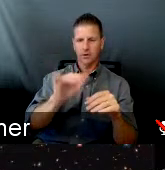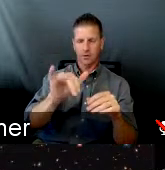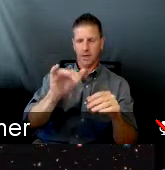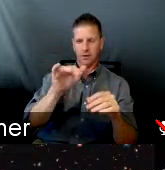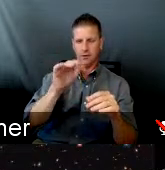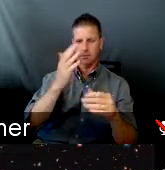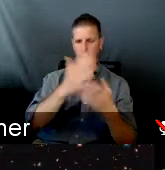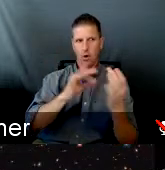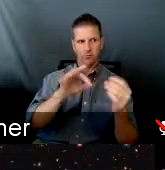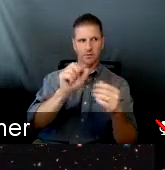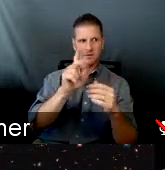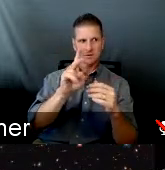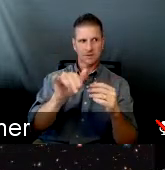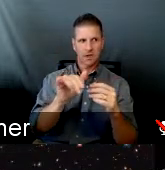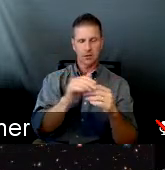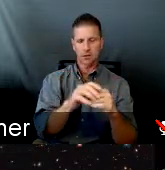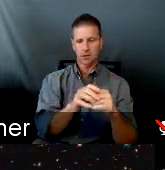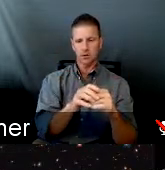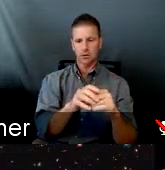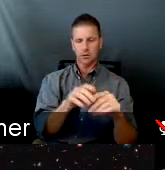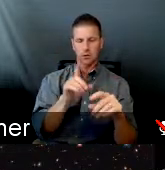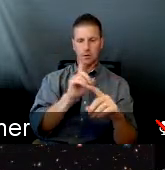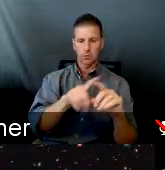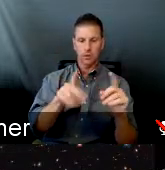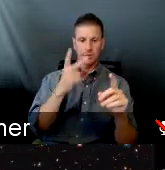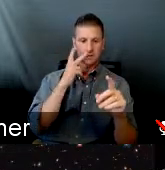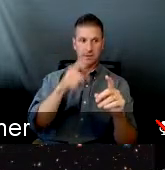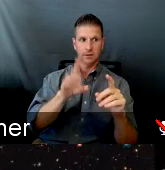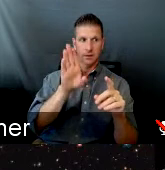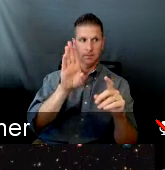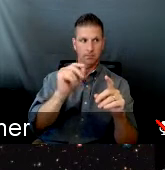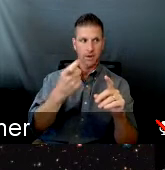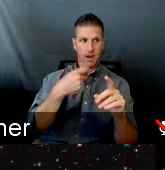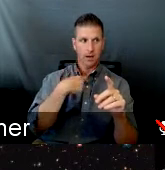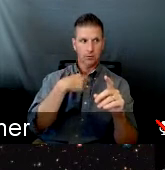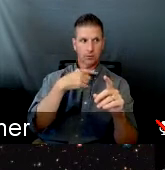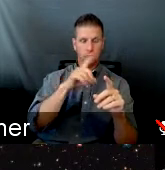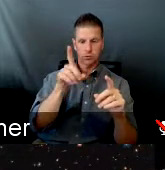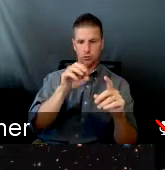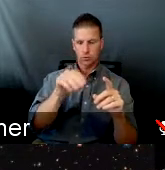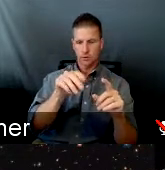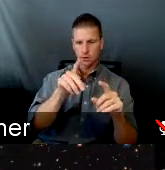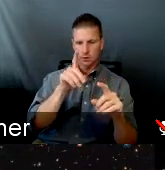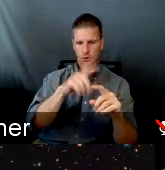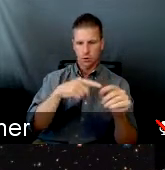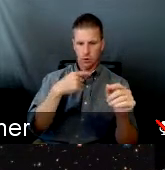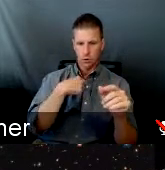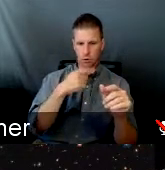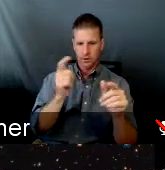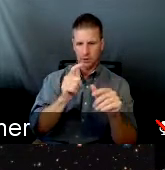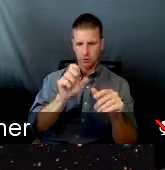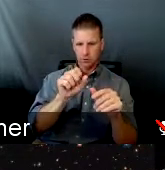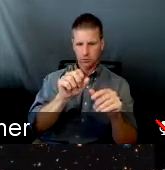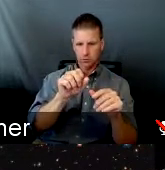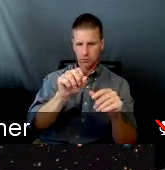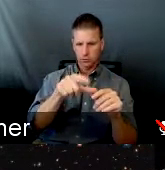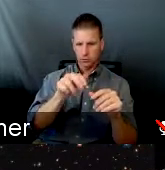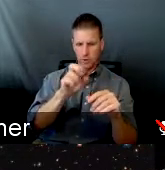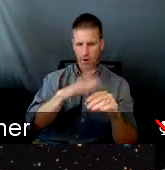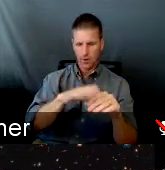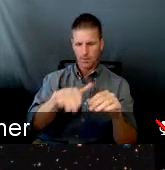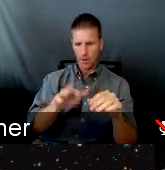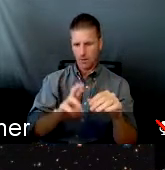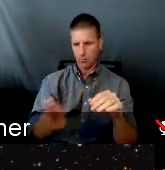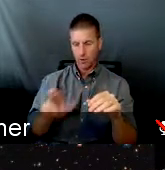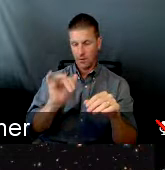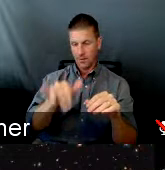looking at. But we see in these little boxes, we're zooming in and in and in until we get to the little square on the bottom right. And that little fuzzy red